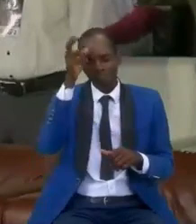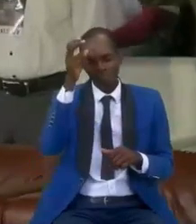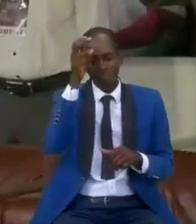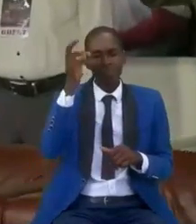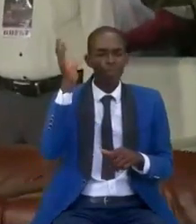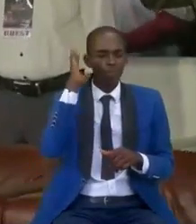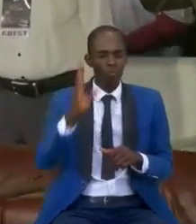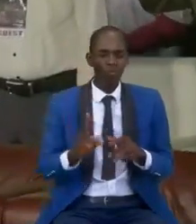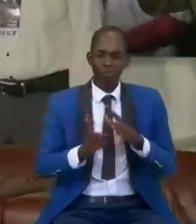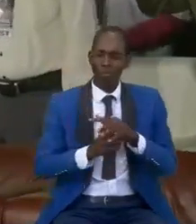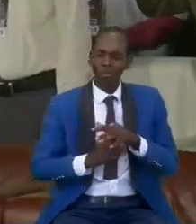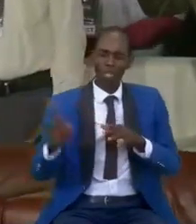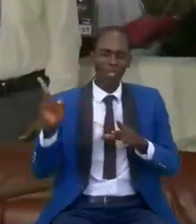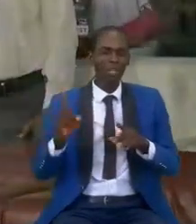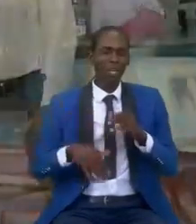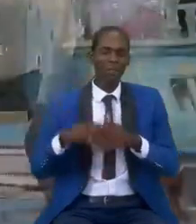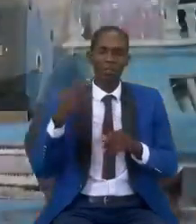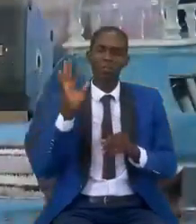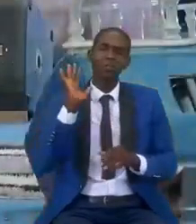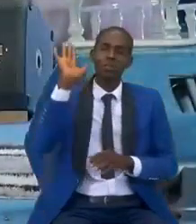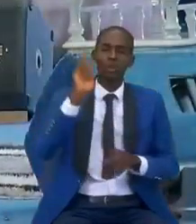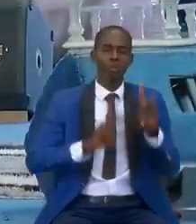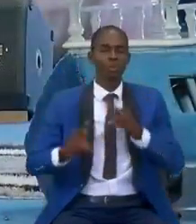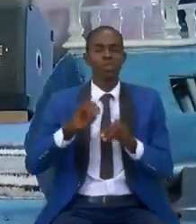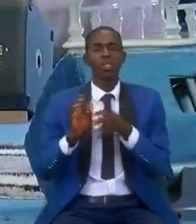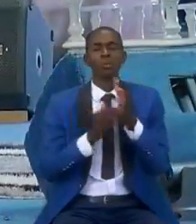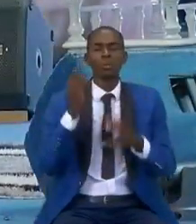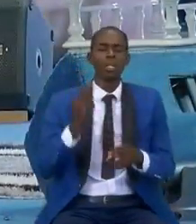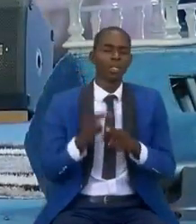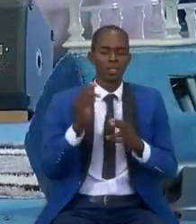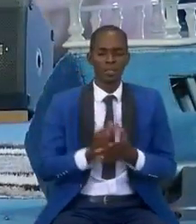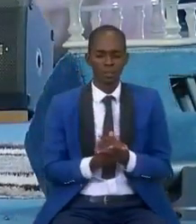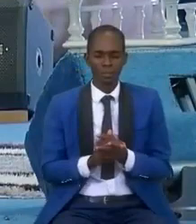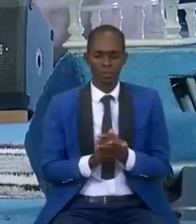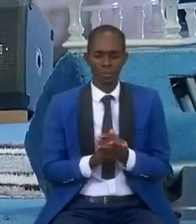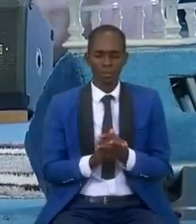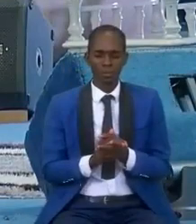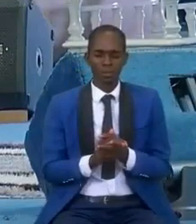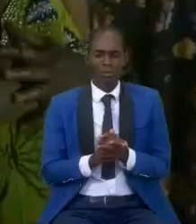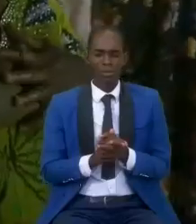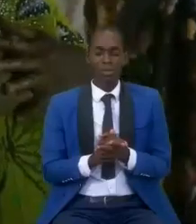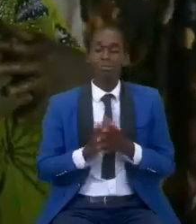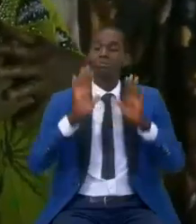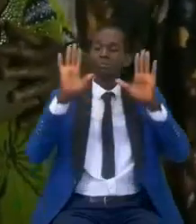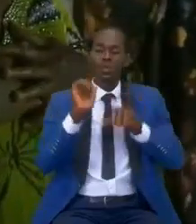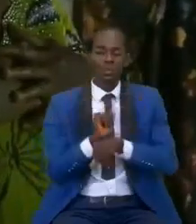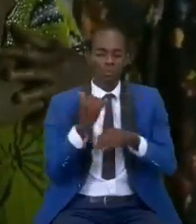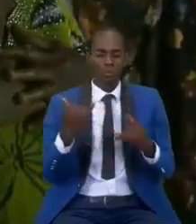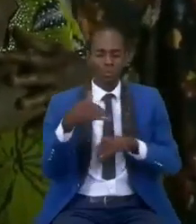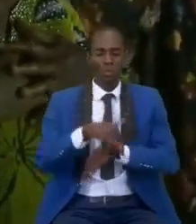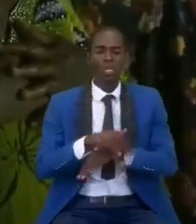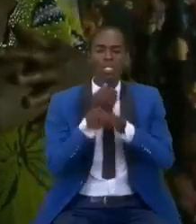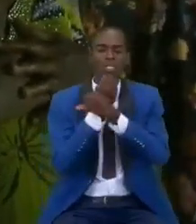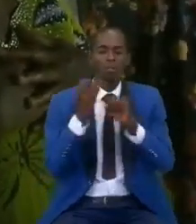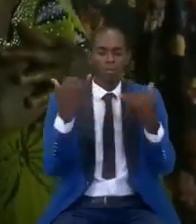name. Miracles tonight, salvation tonight, healing tonight, deliverance